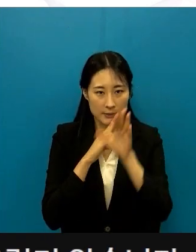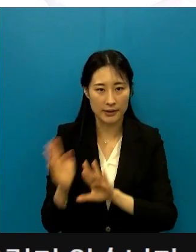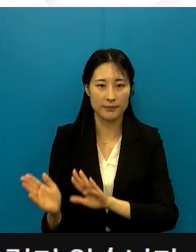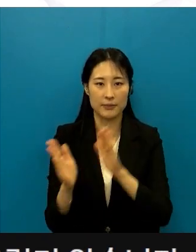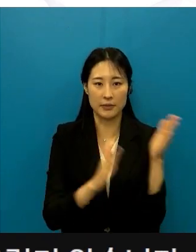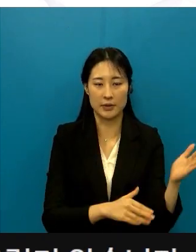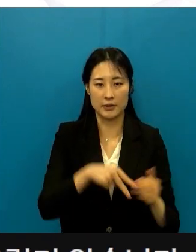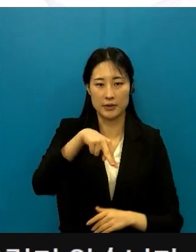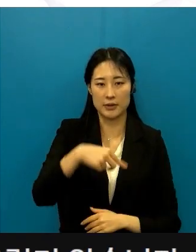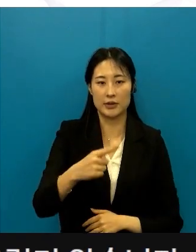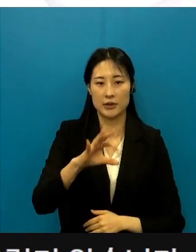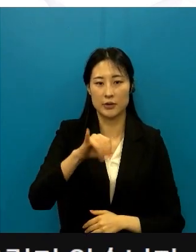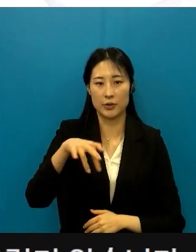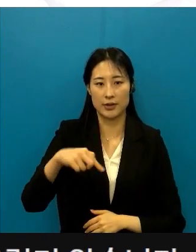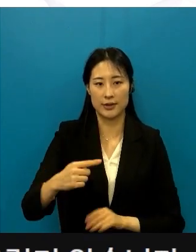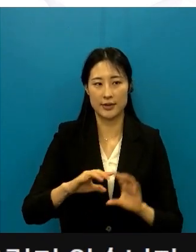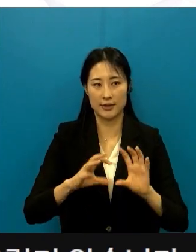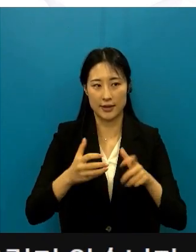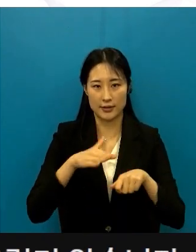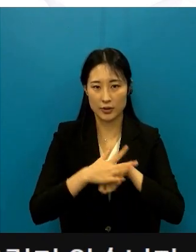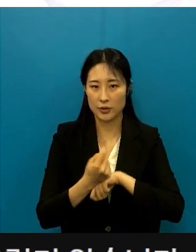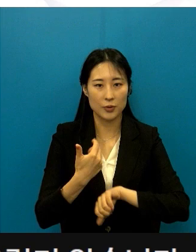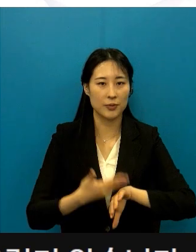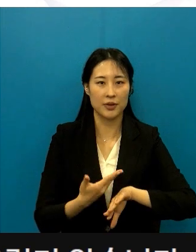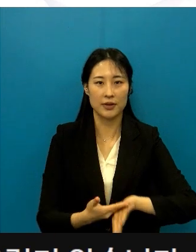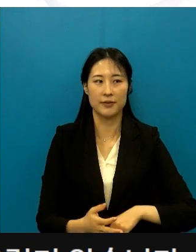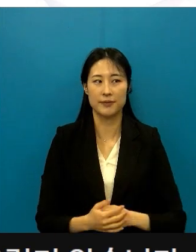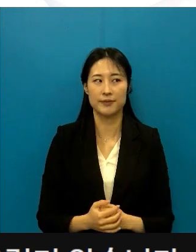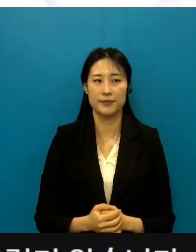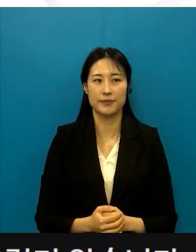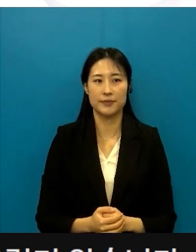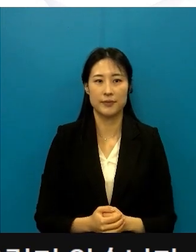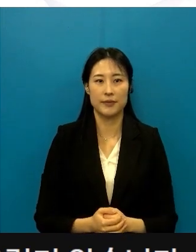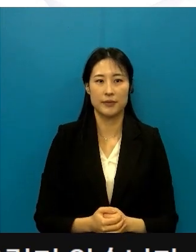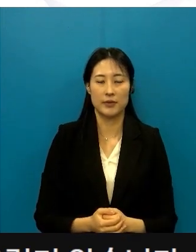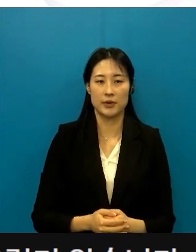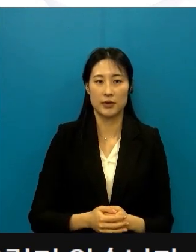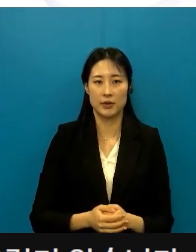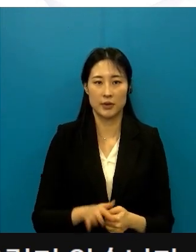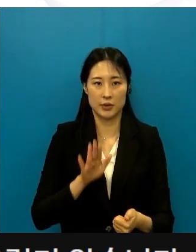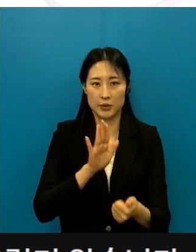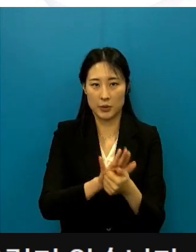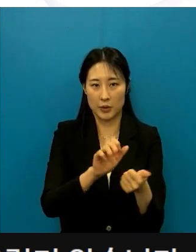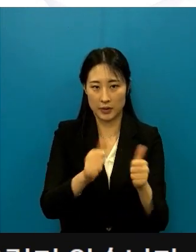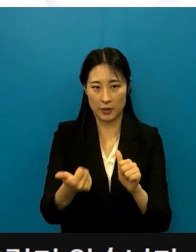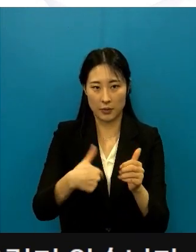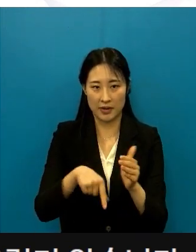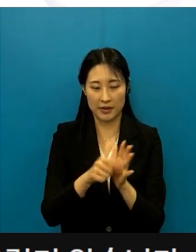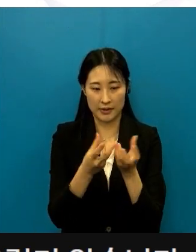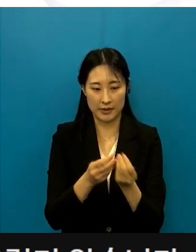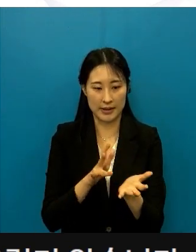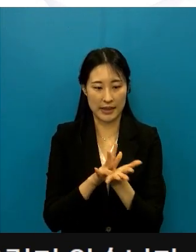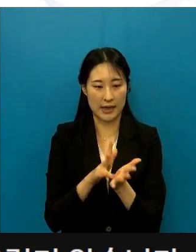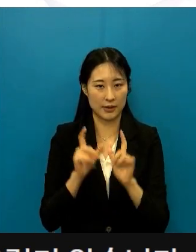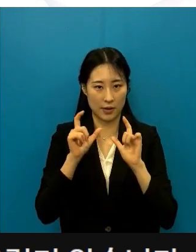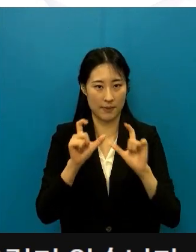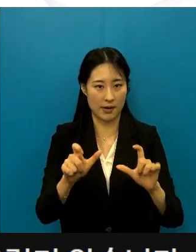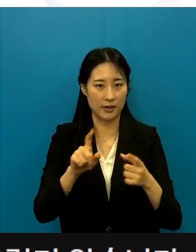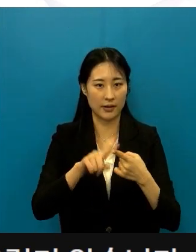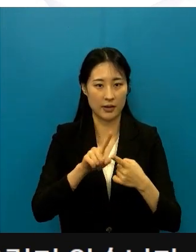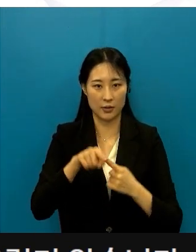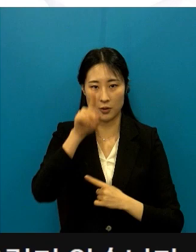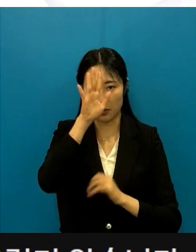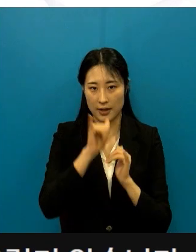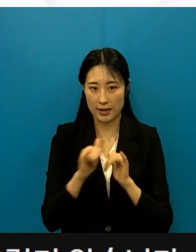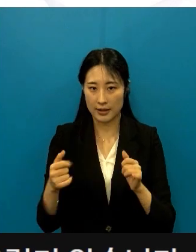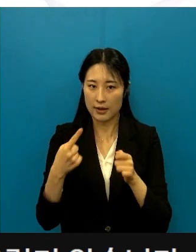with the patient, but they do not have any relationship. The history that is based in during the Nazi